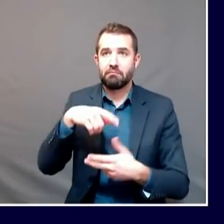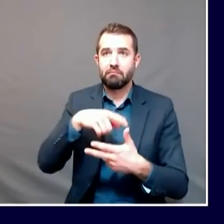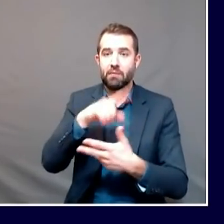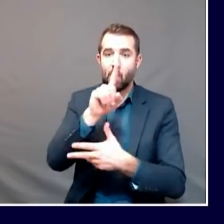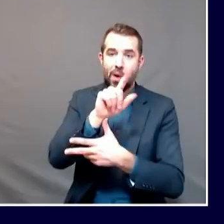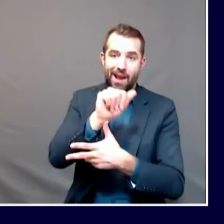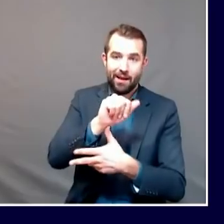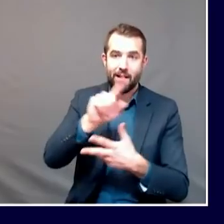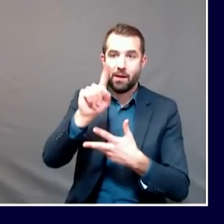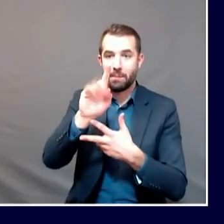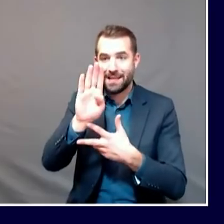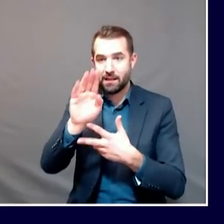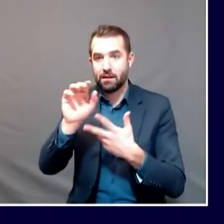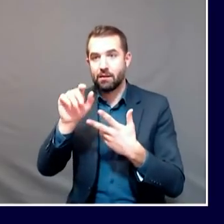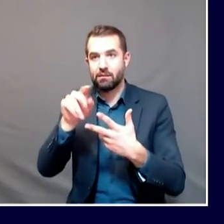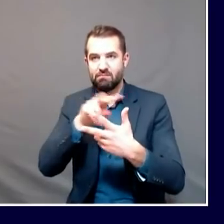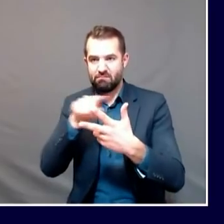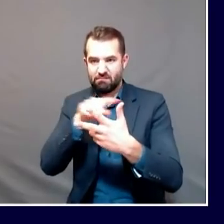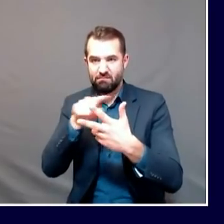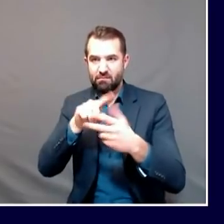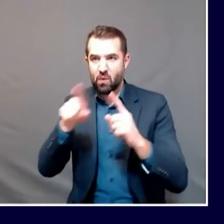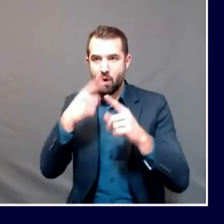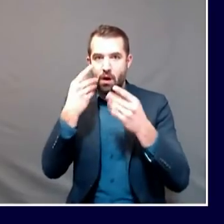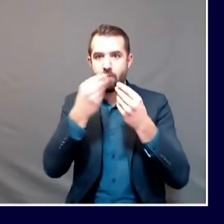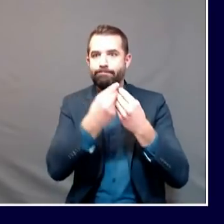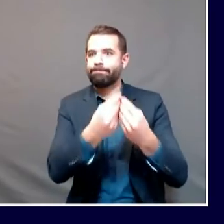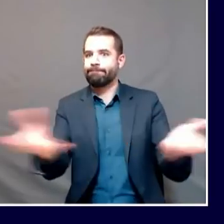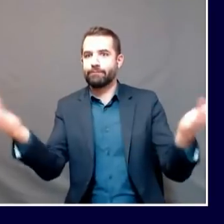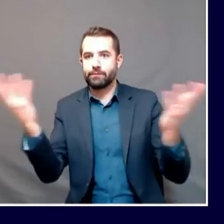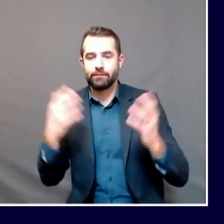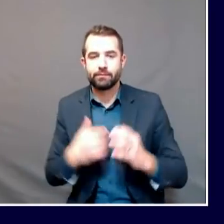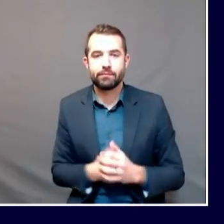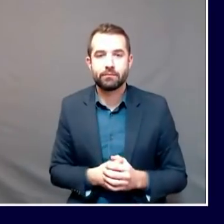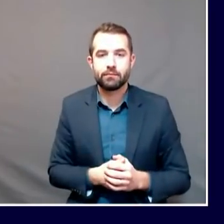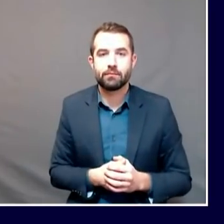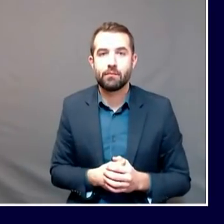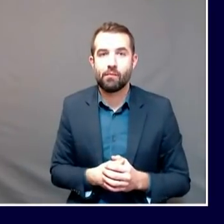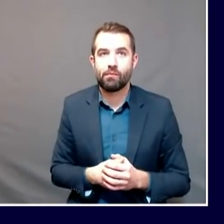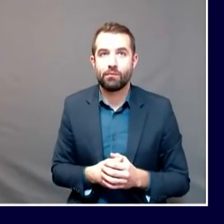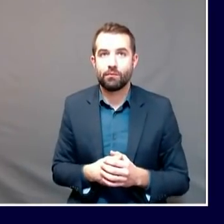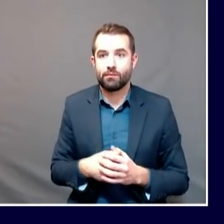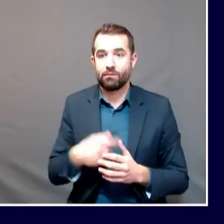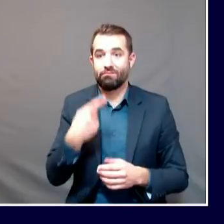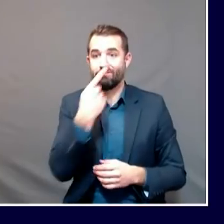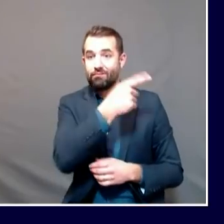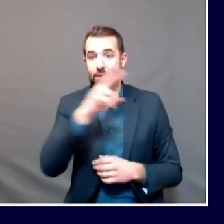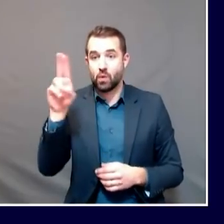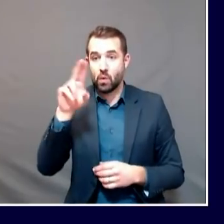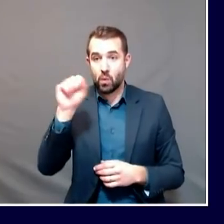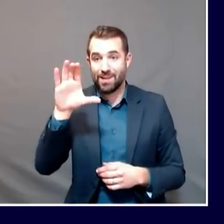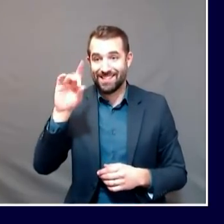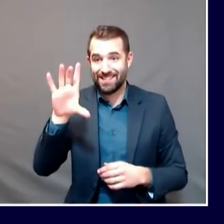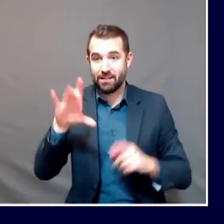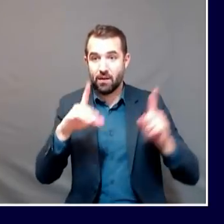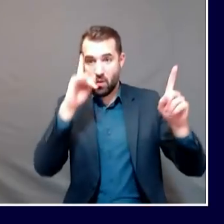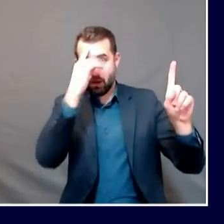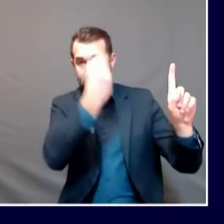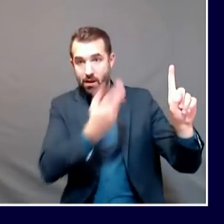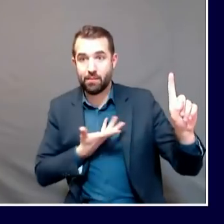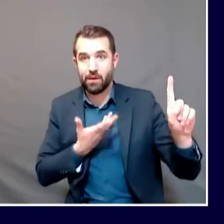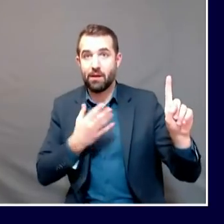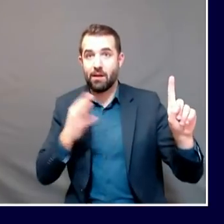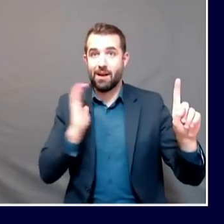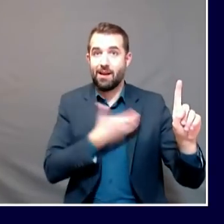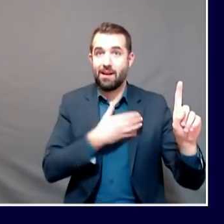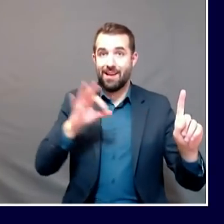have been told by the US CDC is that the 94 skilled nursing facilities should have